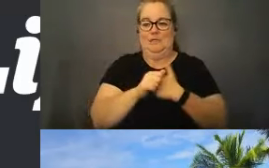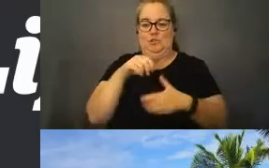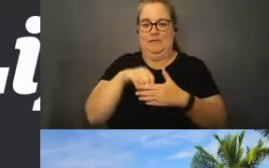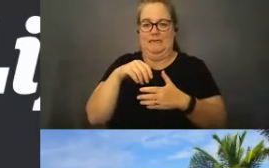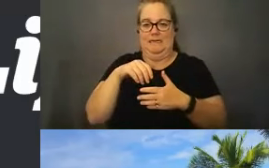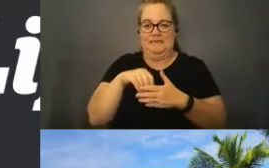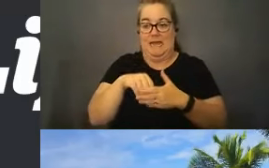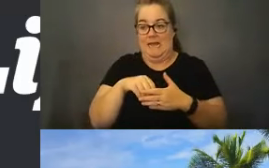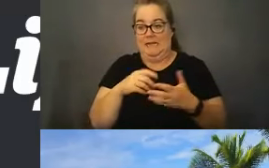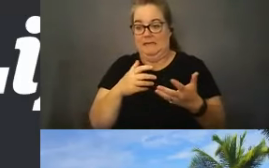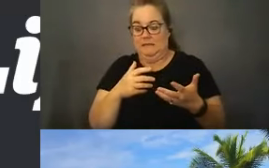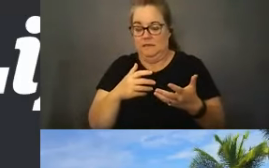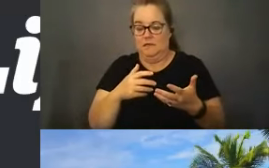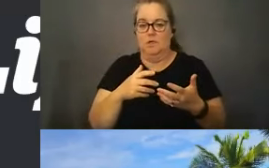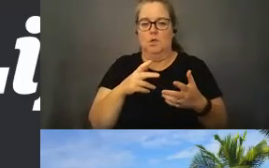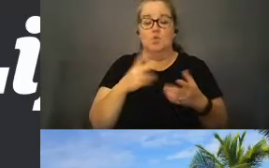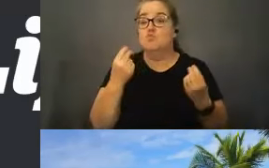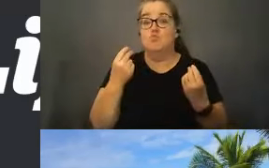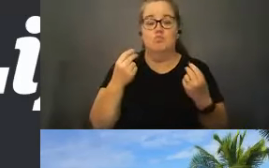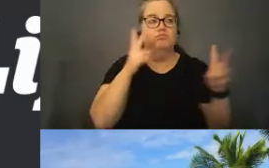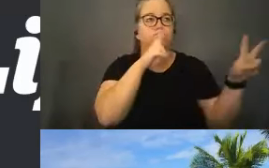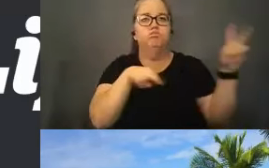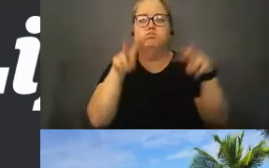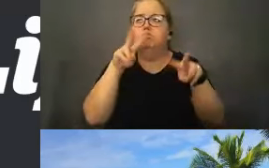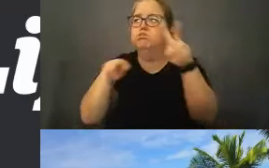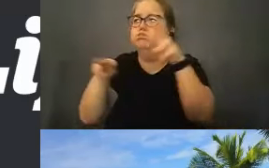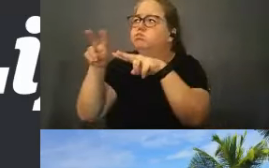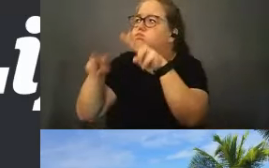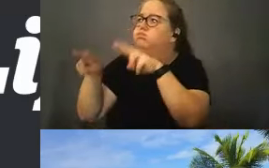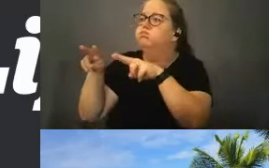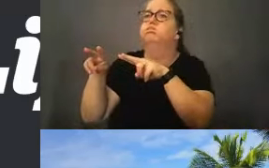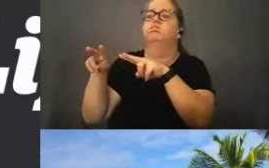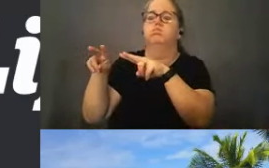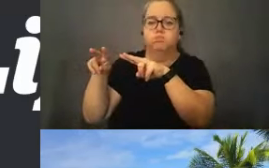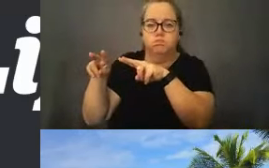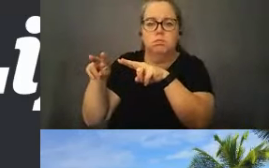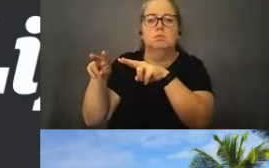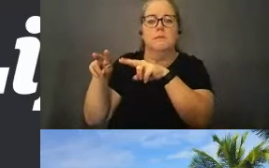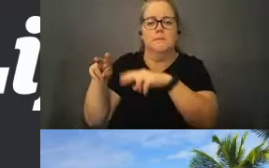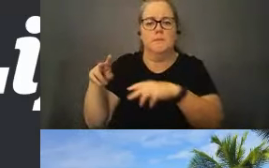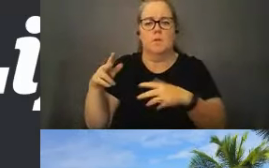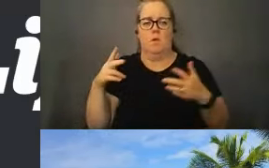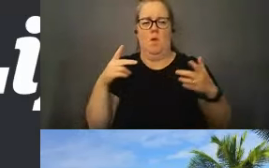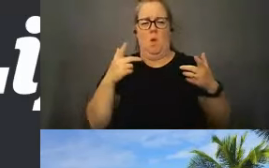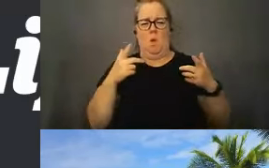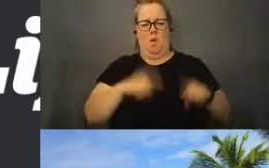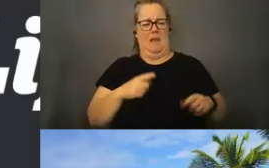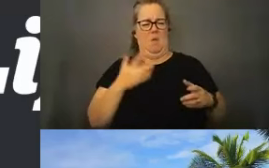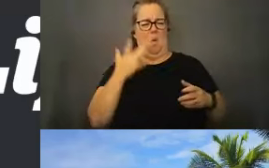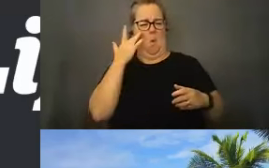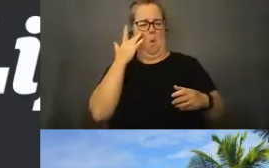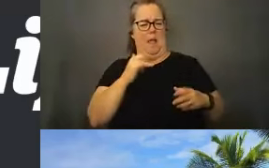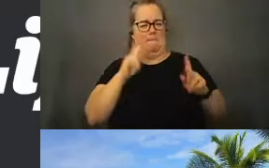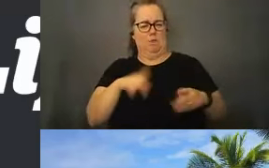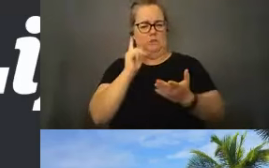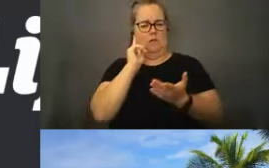you need to look around and see what happened. Why did they collapse?